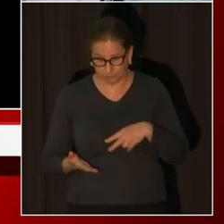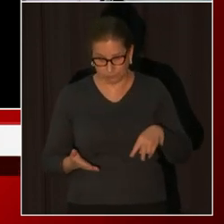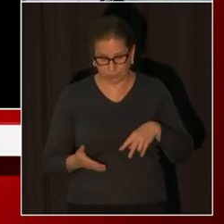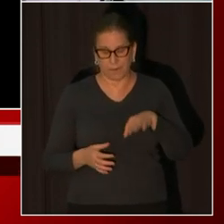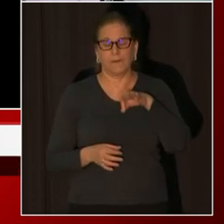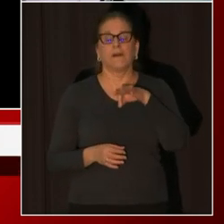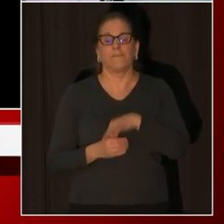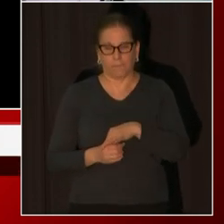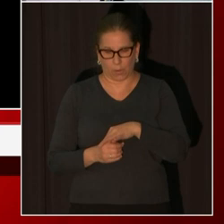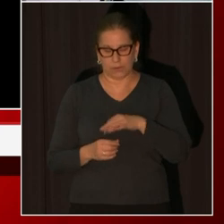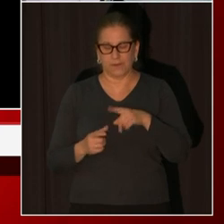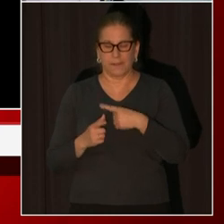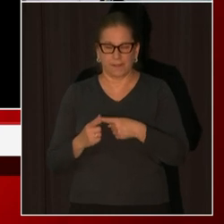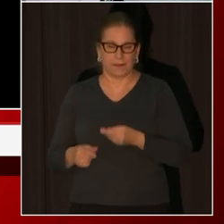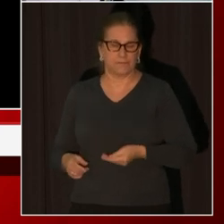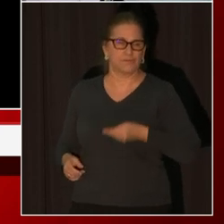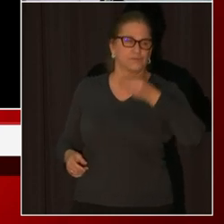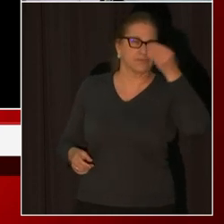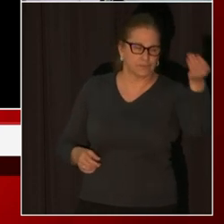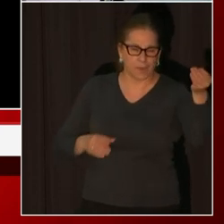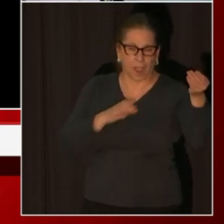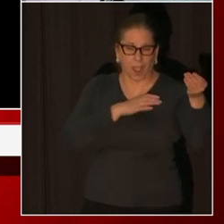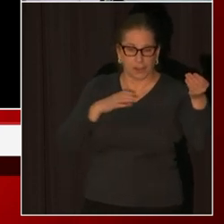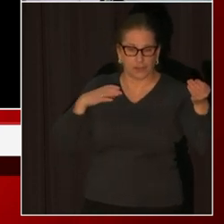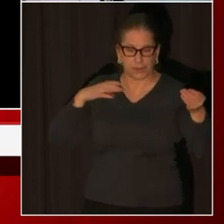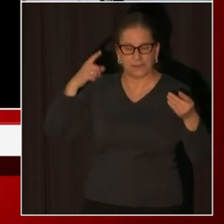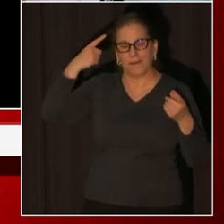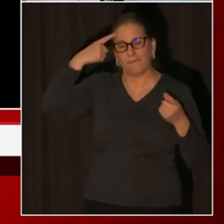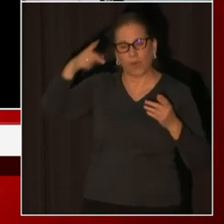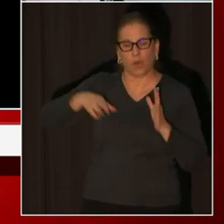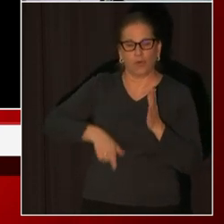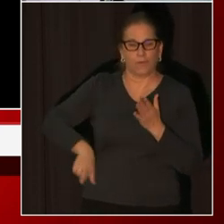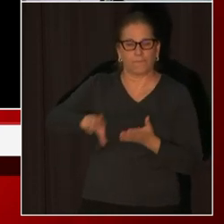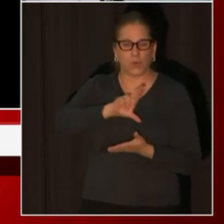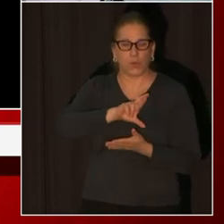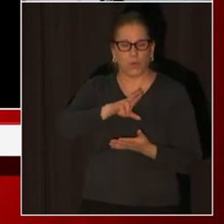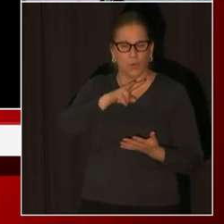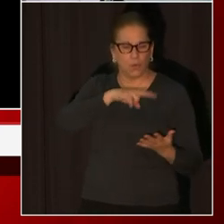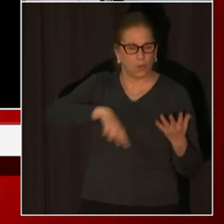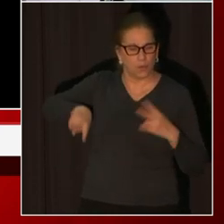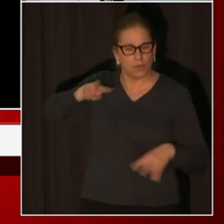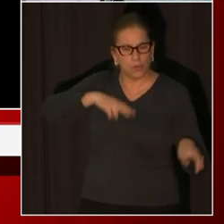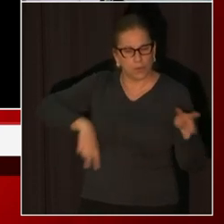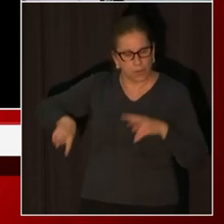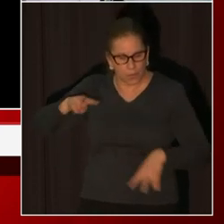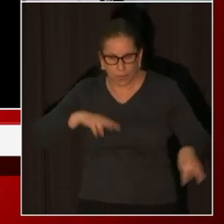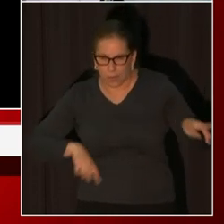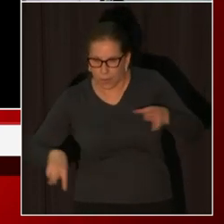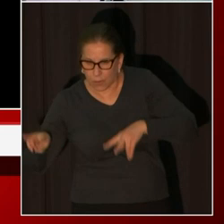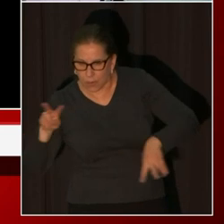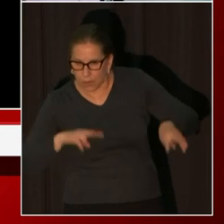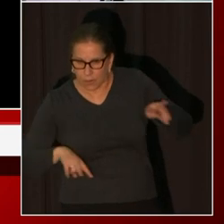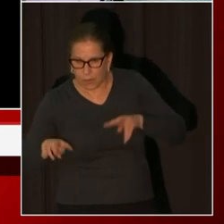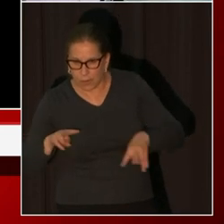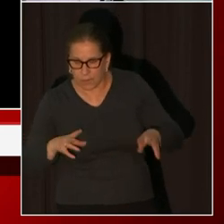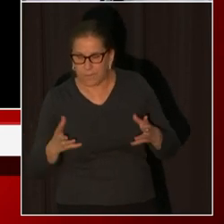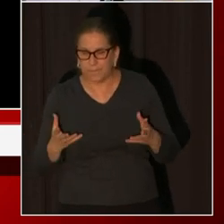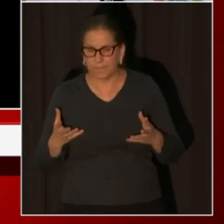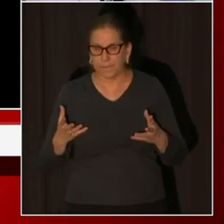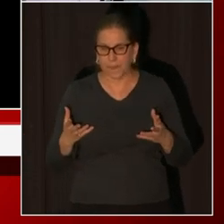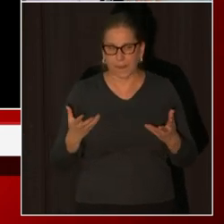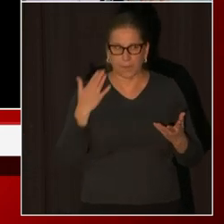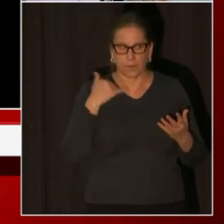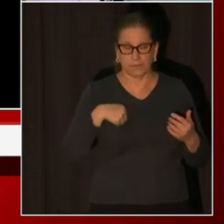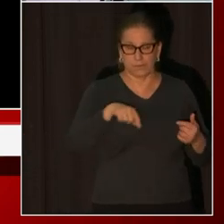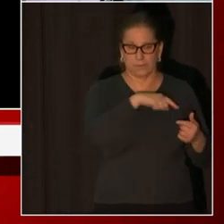the accountability phase, where we hold agencies accountable for budget execution, and the council then proceeds